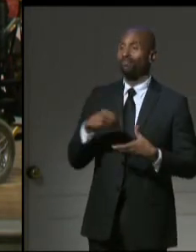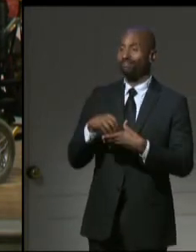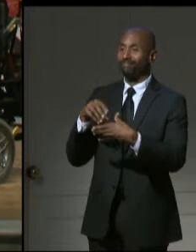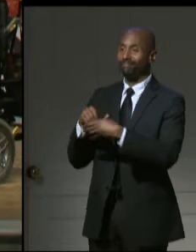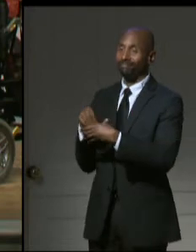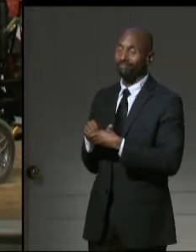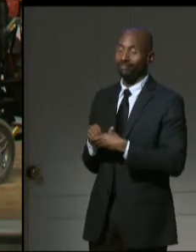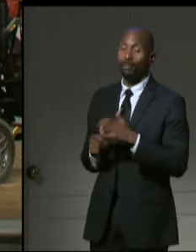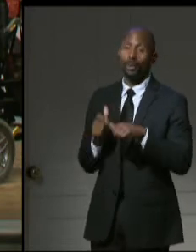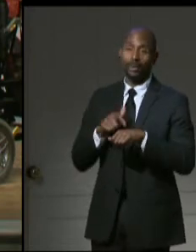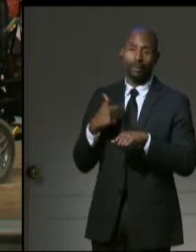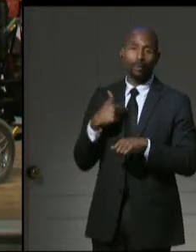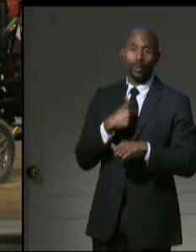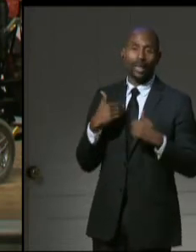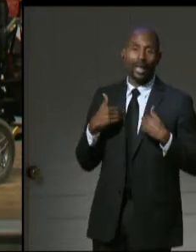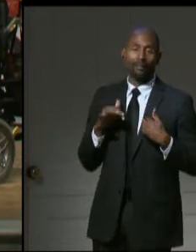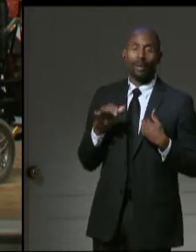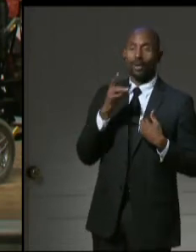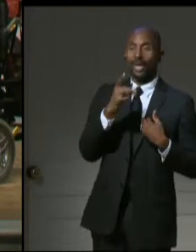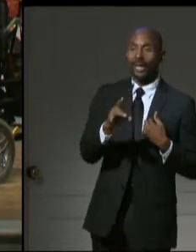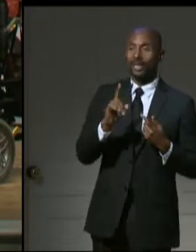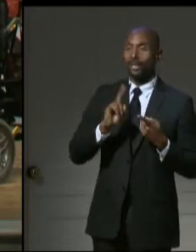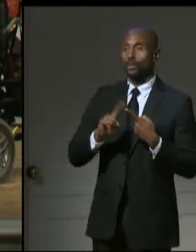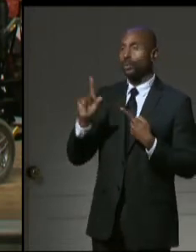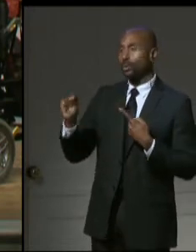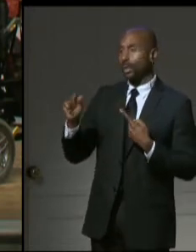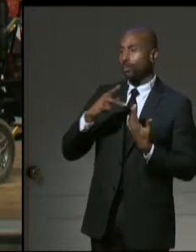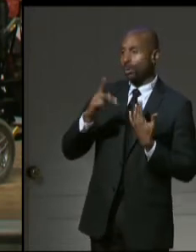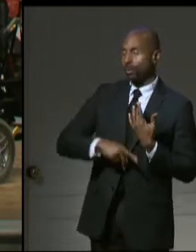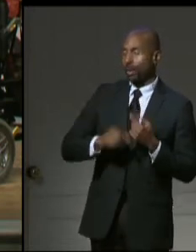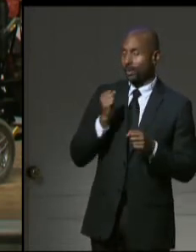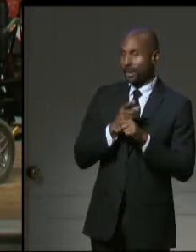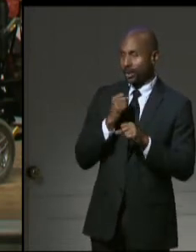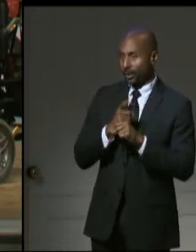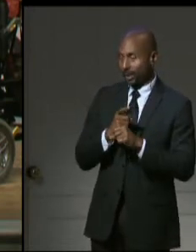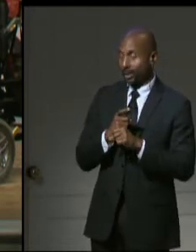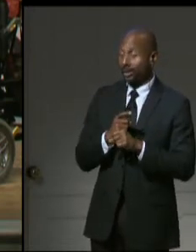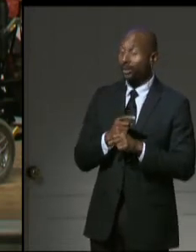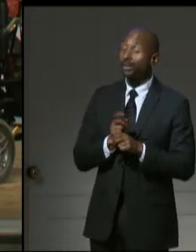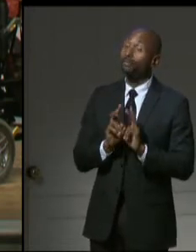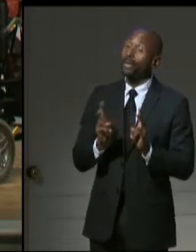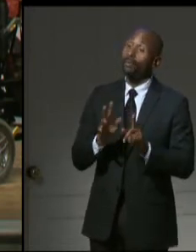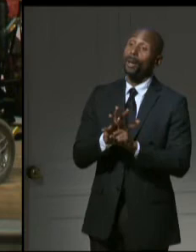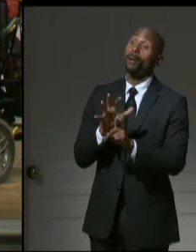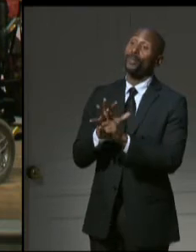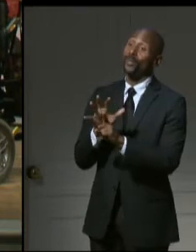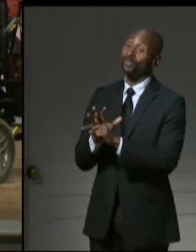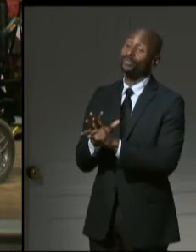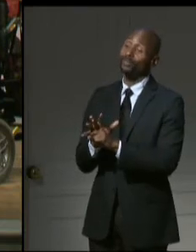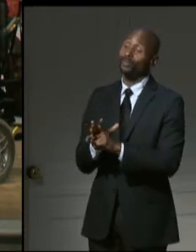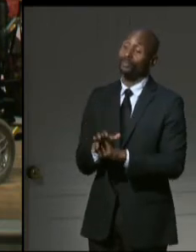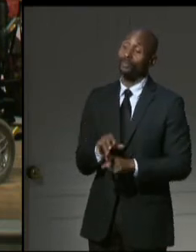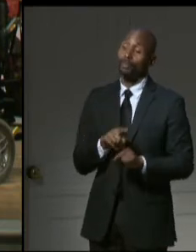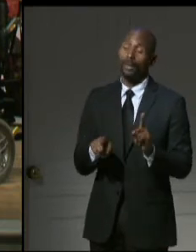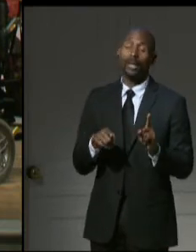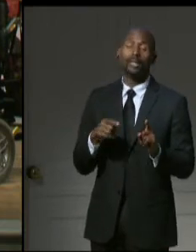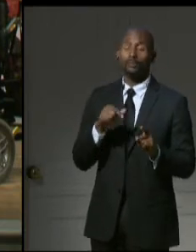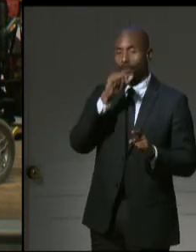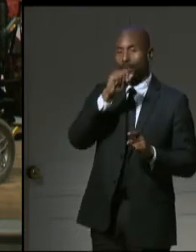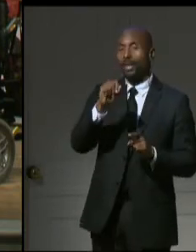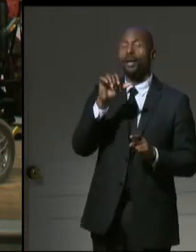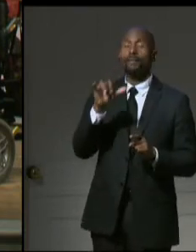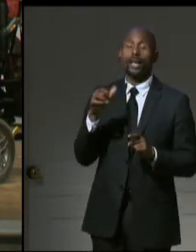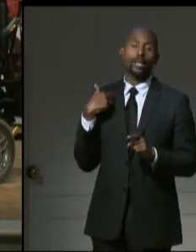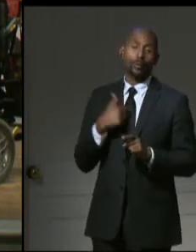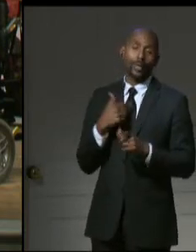about 18 to 20 programs a year, and it's very, very popular. But what I love is that we are